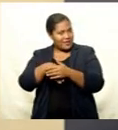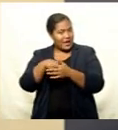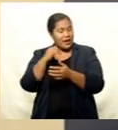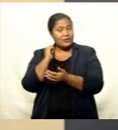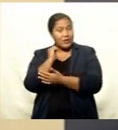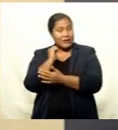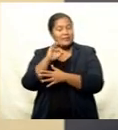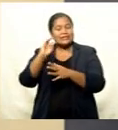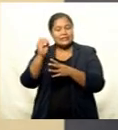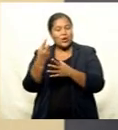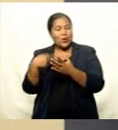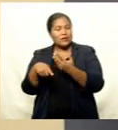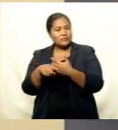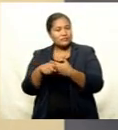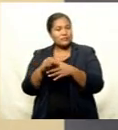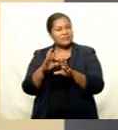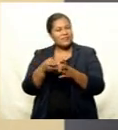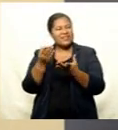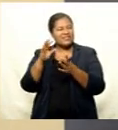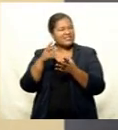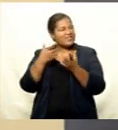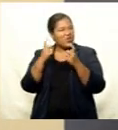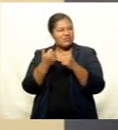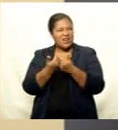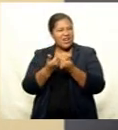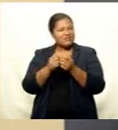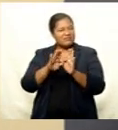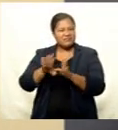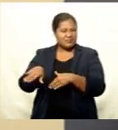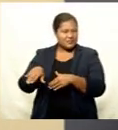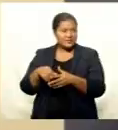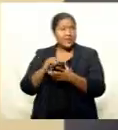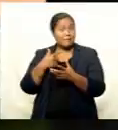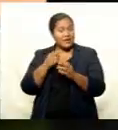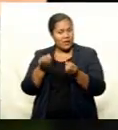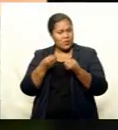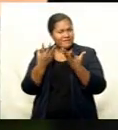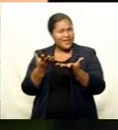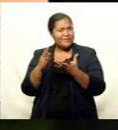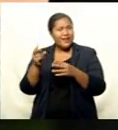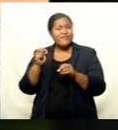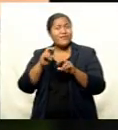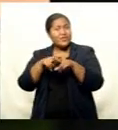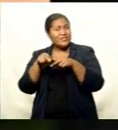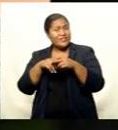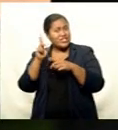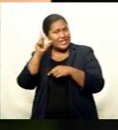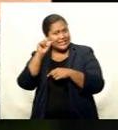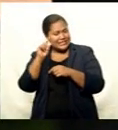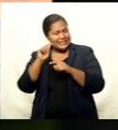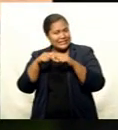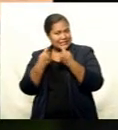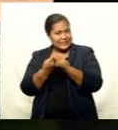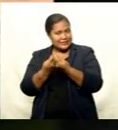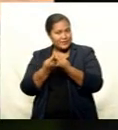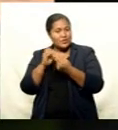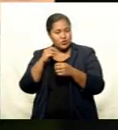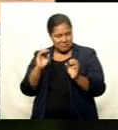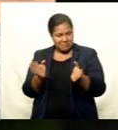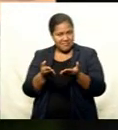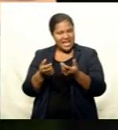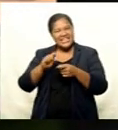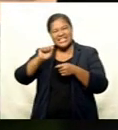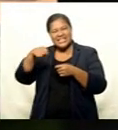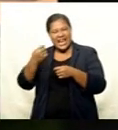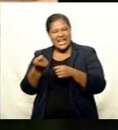deal with New England Free Jacks. 1 year so that I may be able to be available for the Fijian Nrua, so I am wanting to play in the next Super Rugby